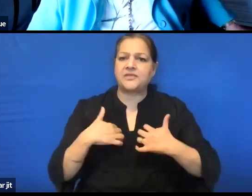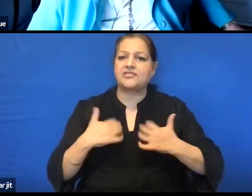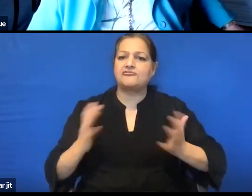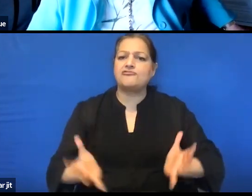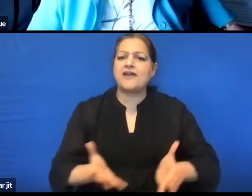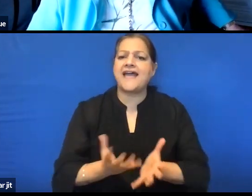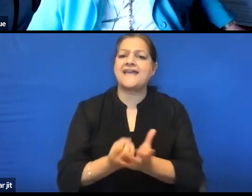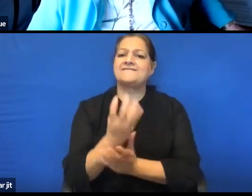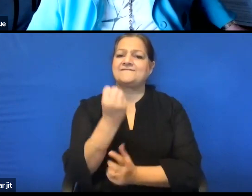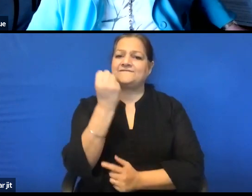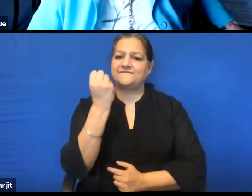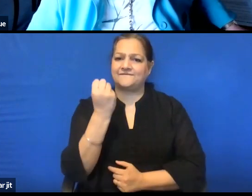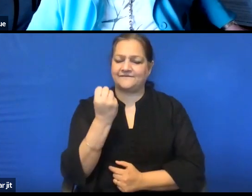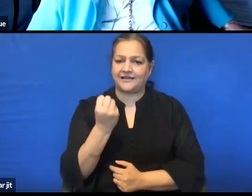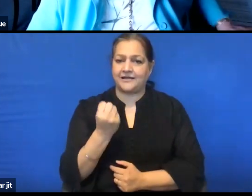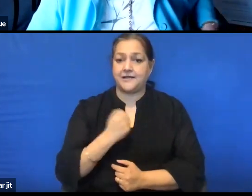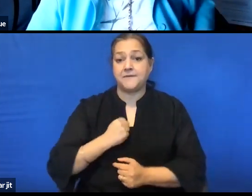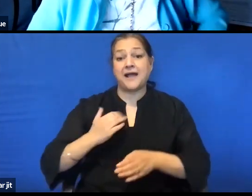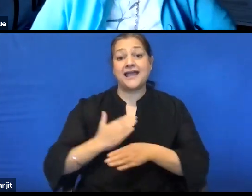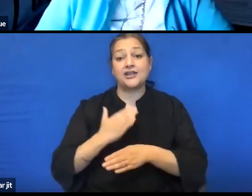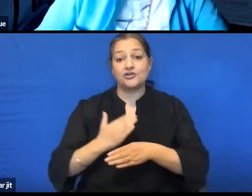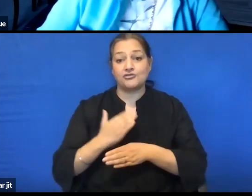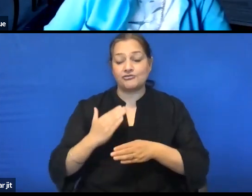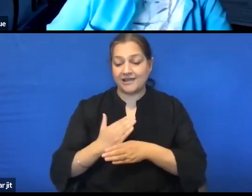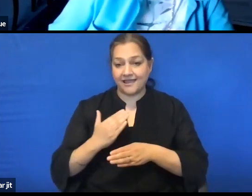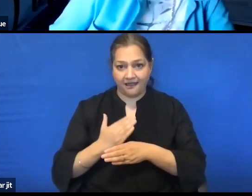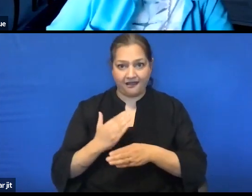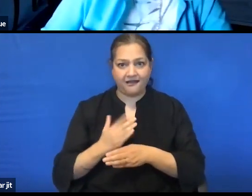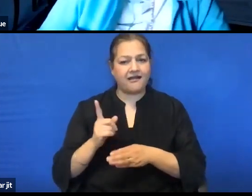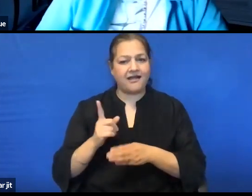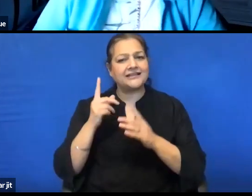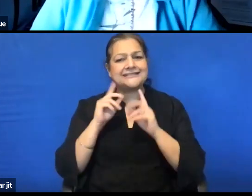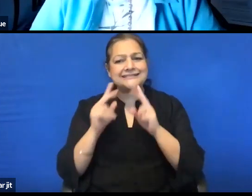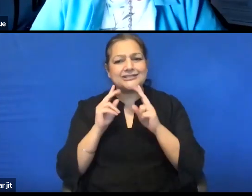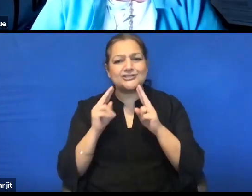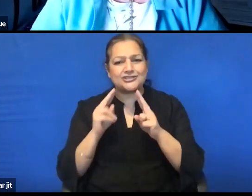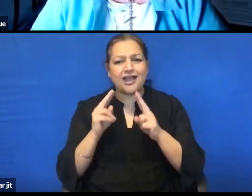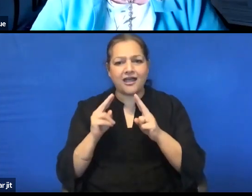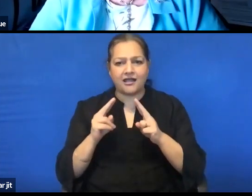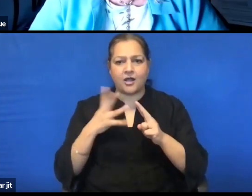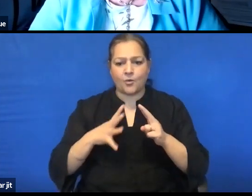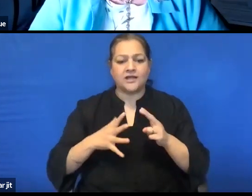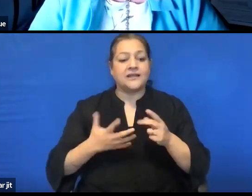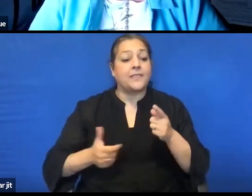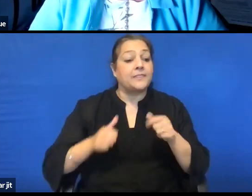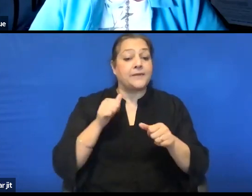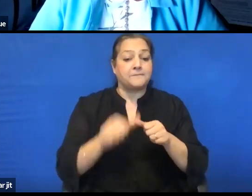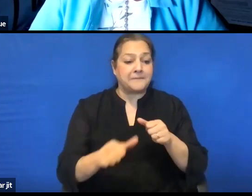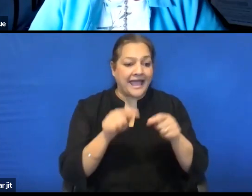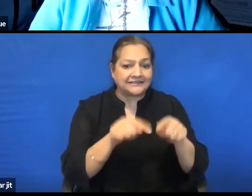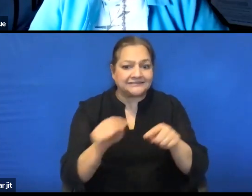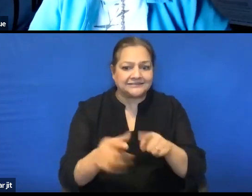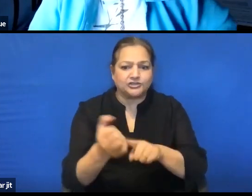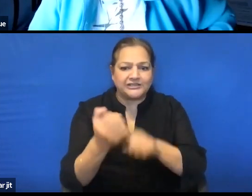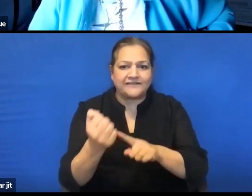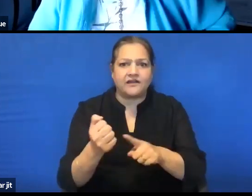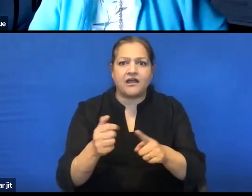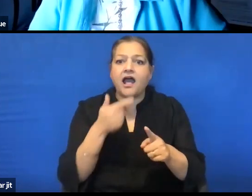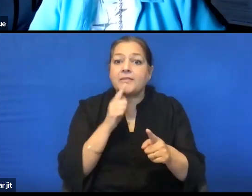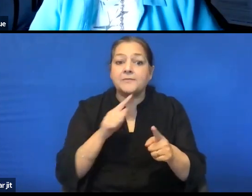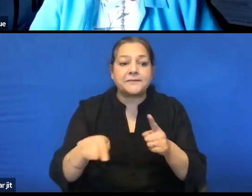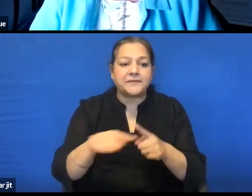whole career as a teacher was about bringing out the best in other people, everyone else around me. And that is what I want to do as